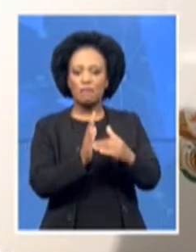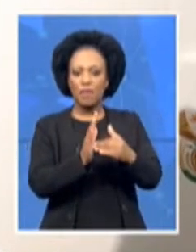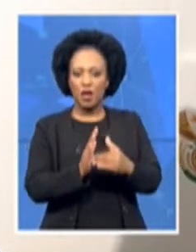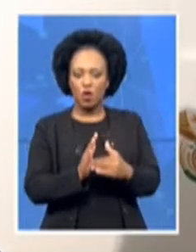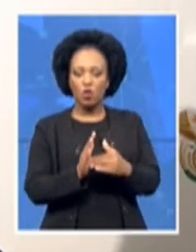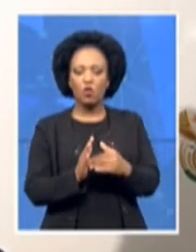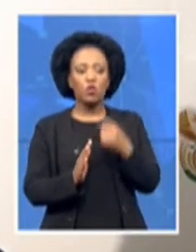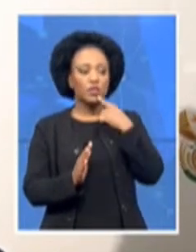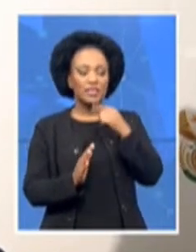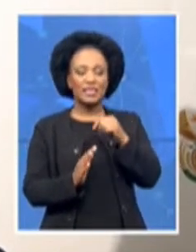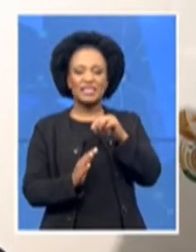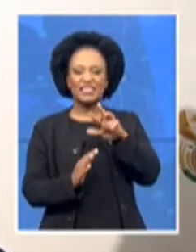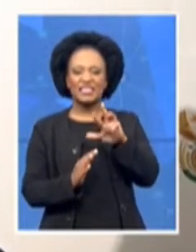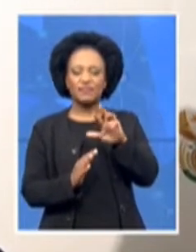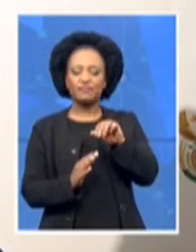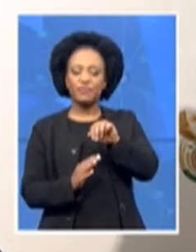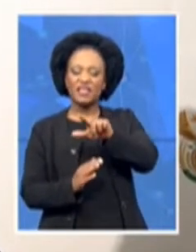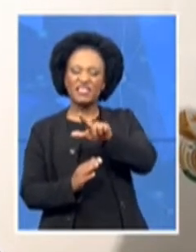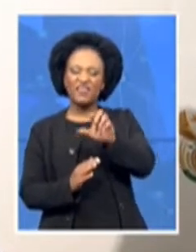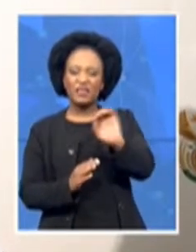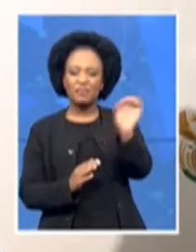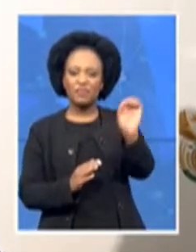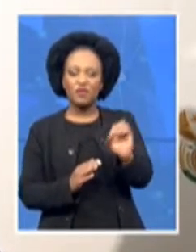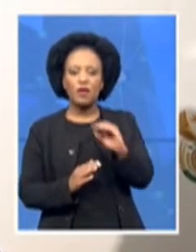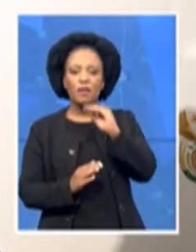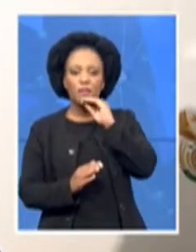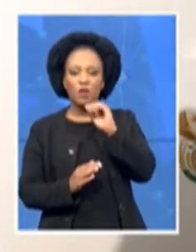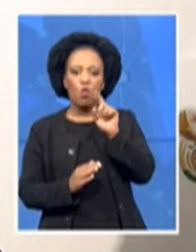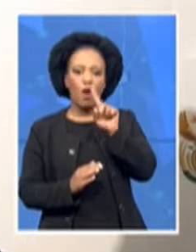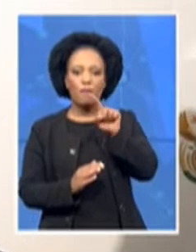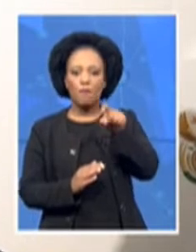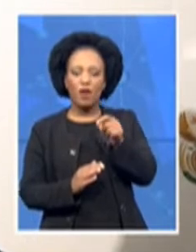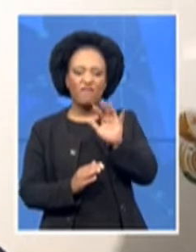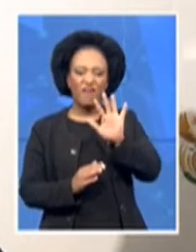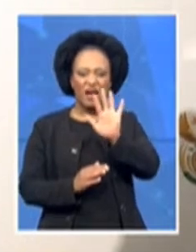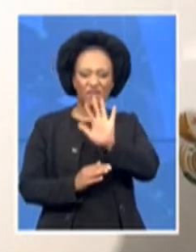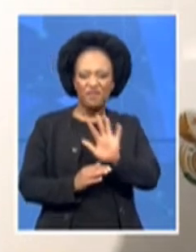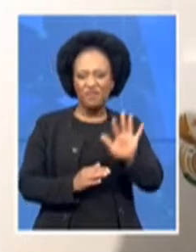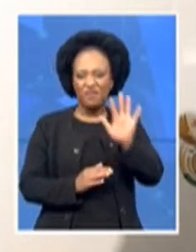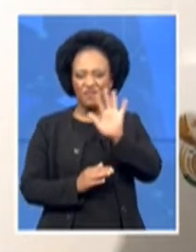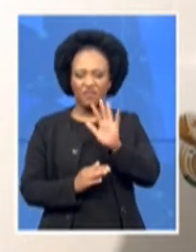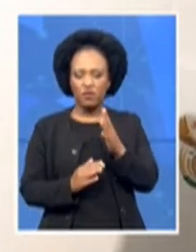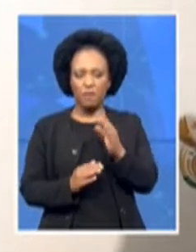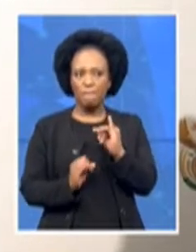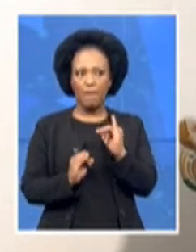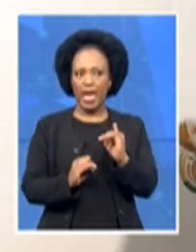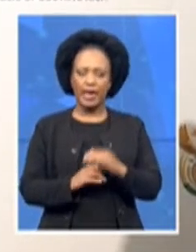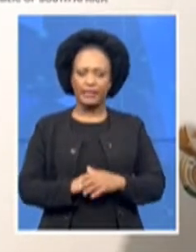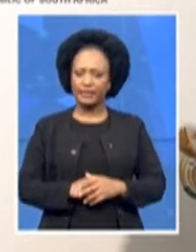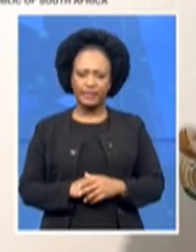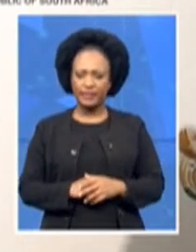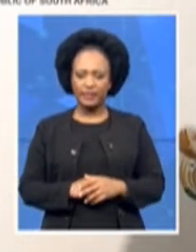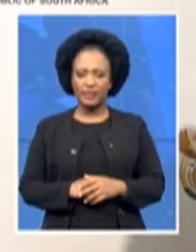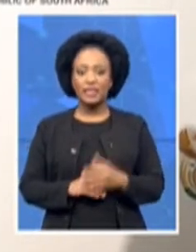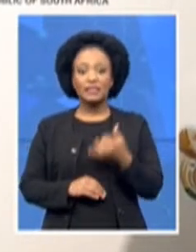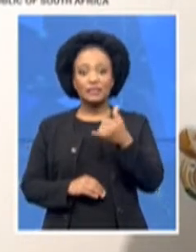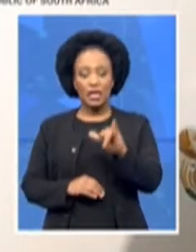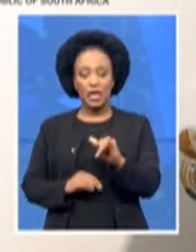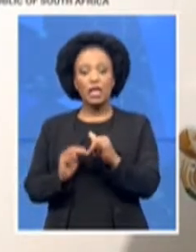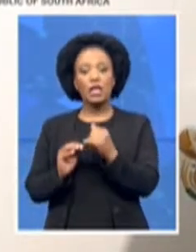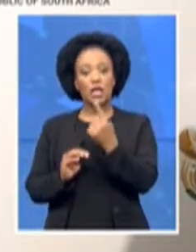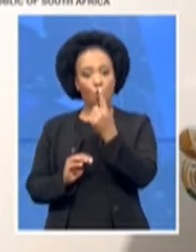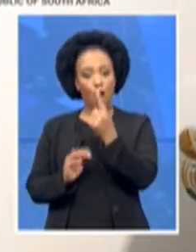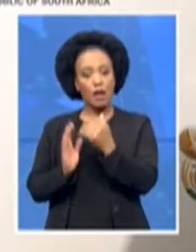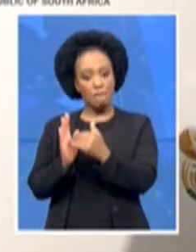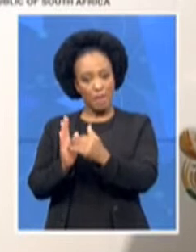maybe about 1.5 somewhere there. So you're not bad. Yeah, you still have a million to cover. You are now sitting just